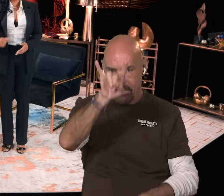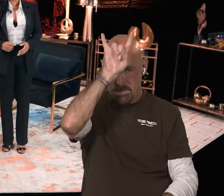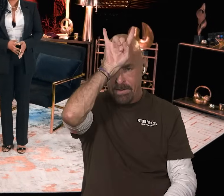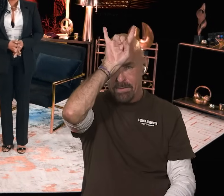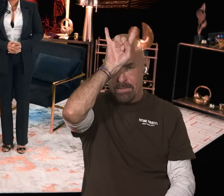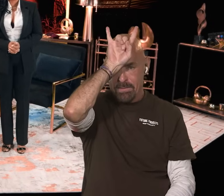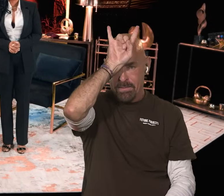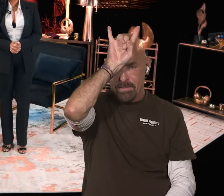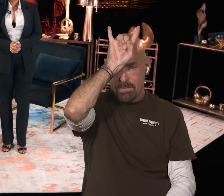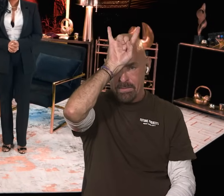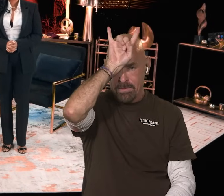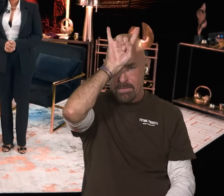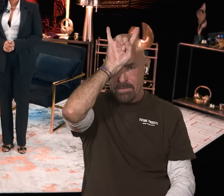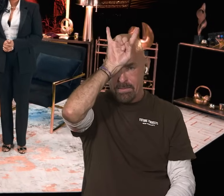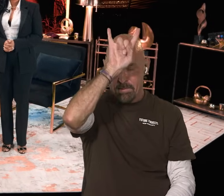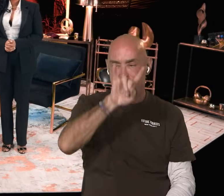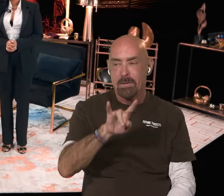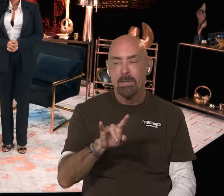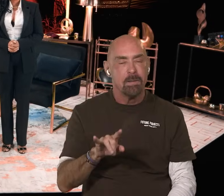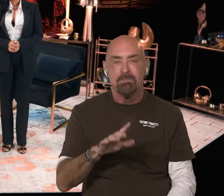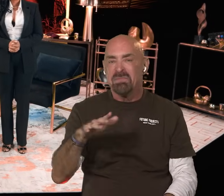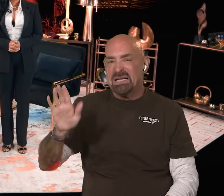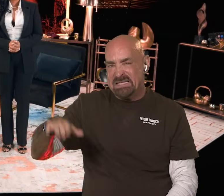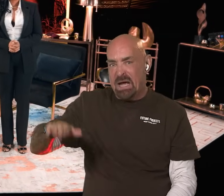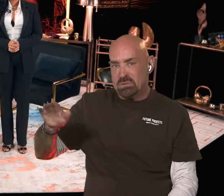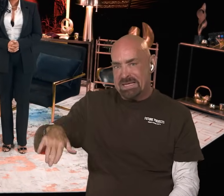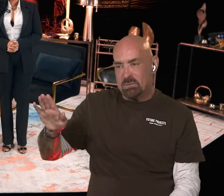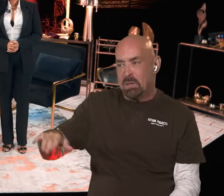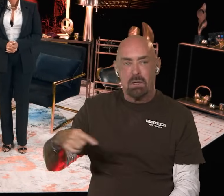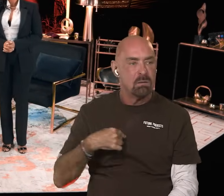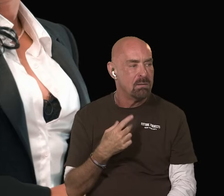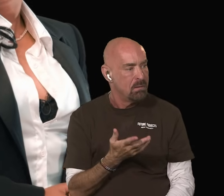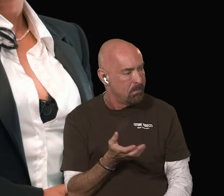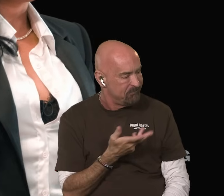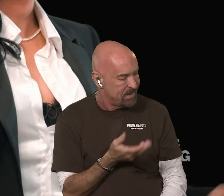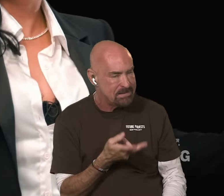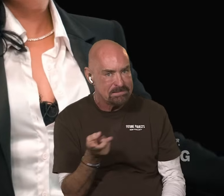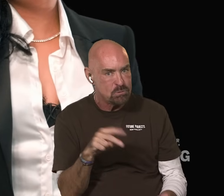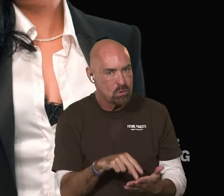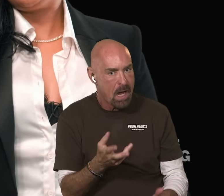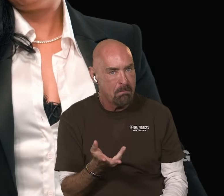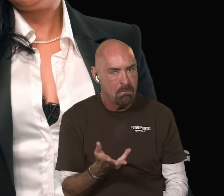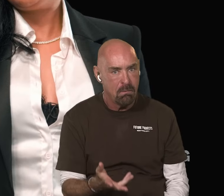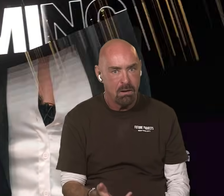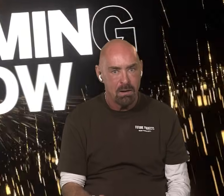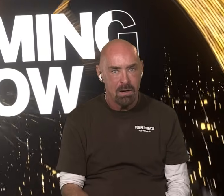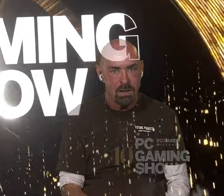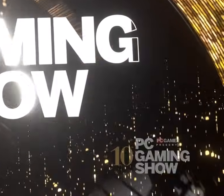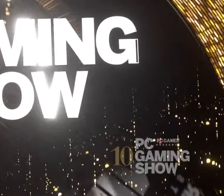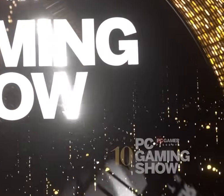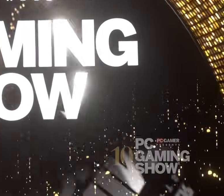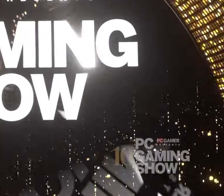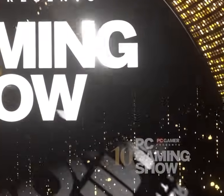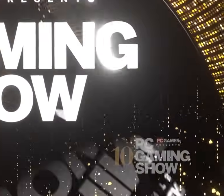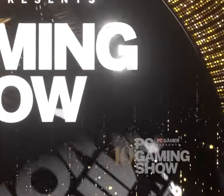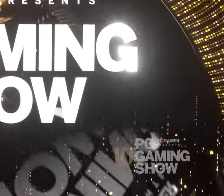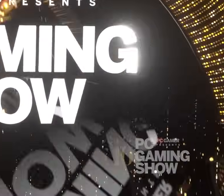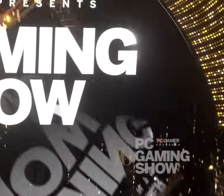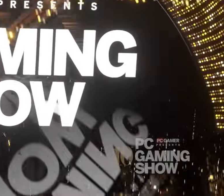So let's take a look. Oh. Yeah, you're gonna want to sit down for this. But I just stood up.